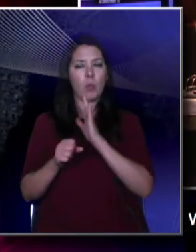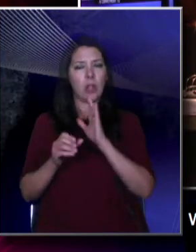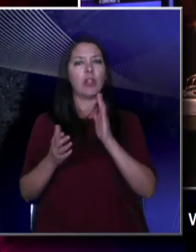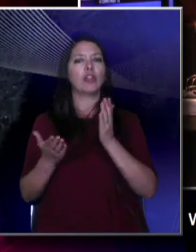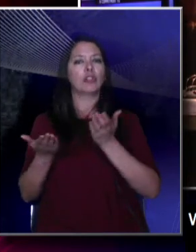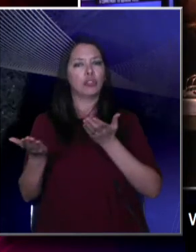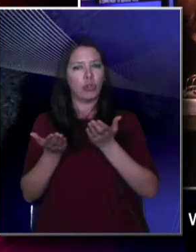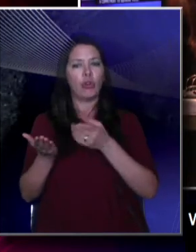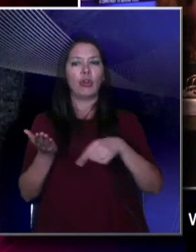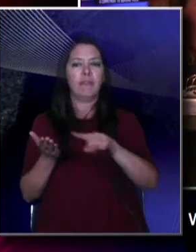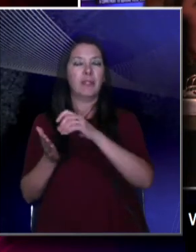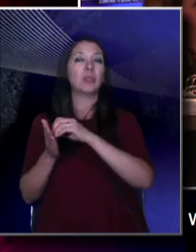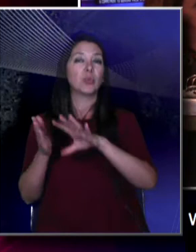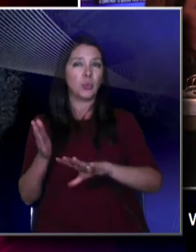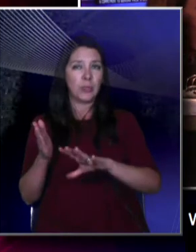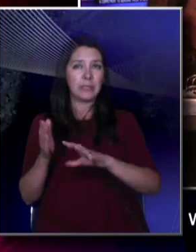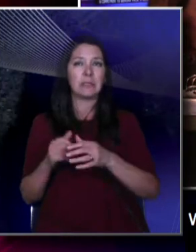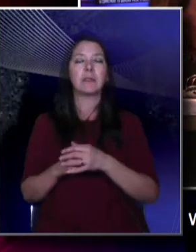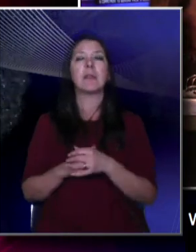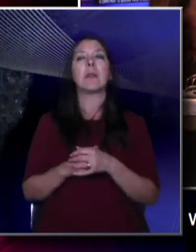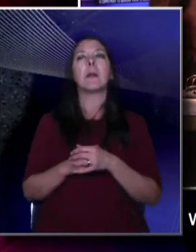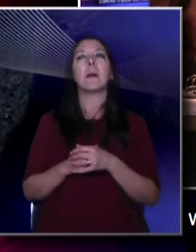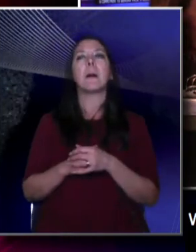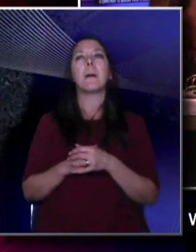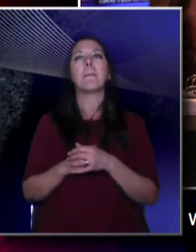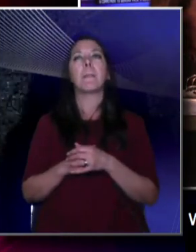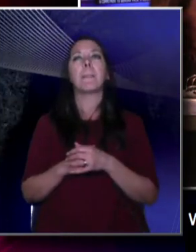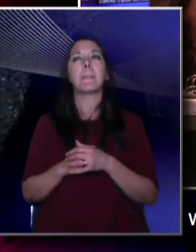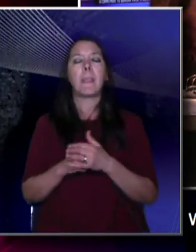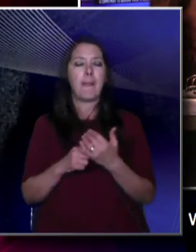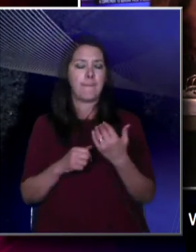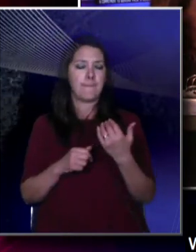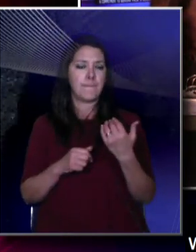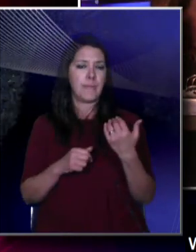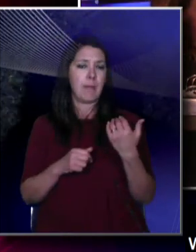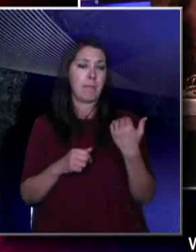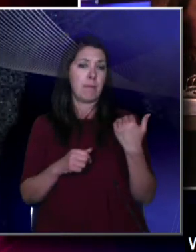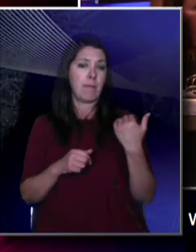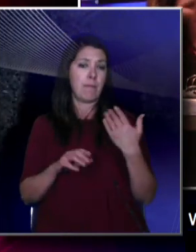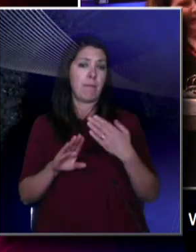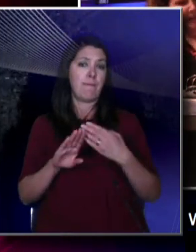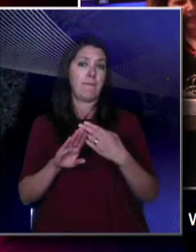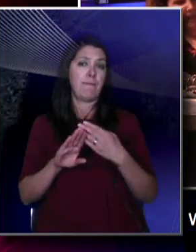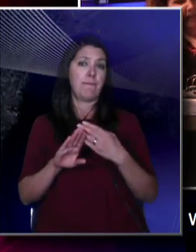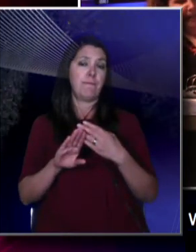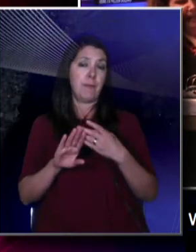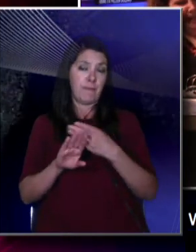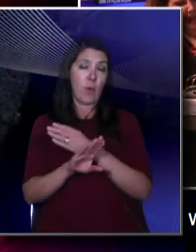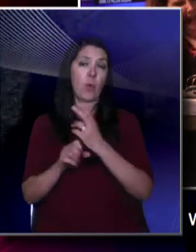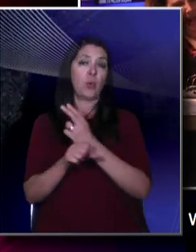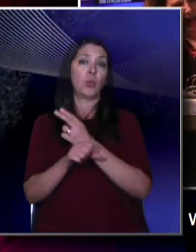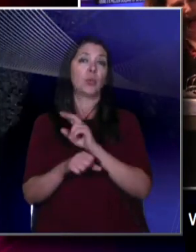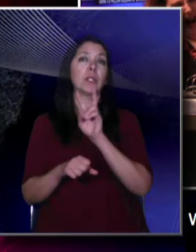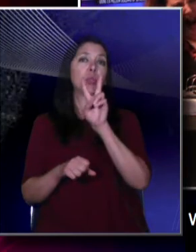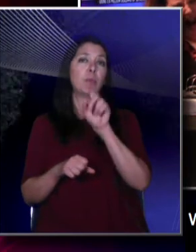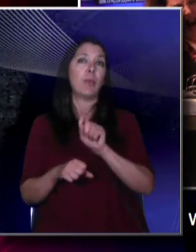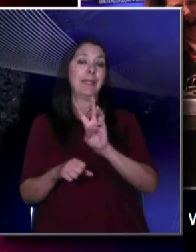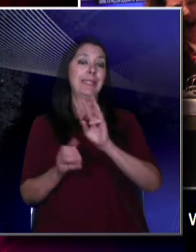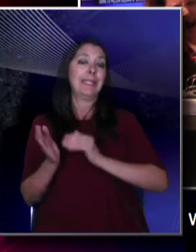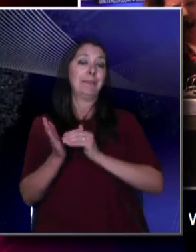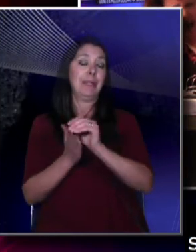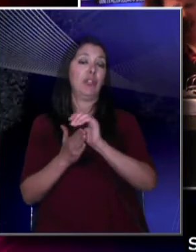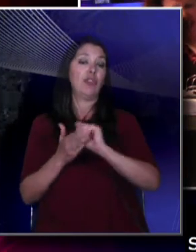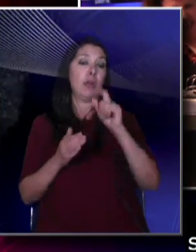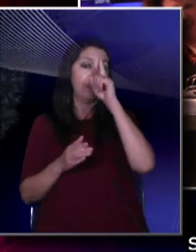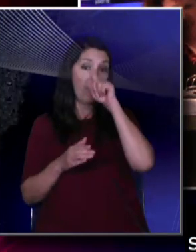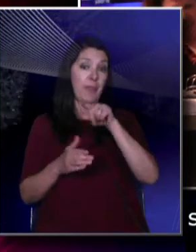students. Before, we were using $2.6 million of general funds to support the